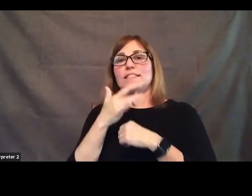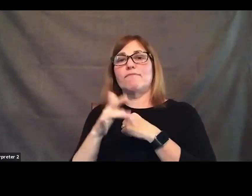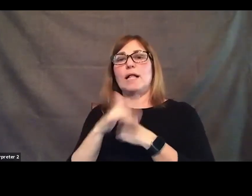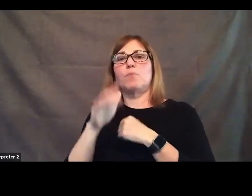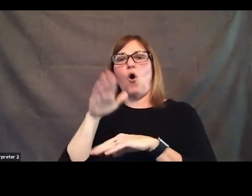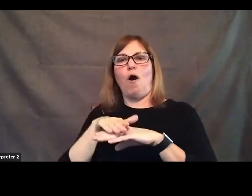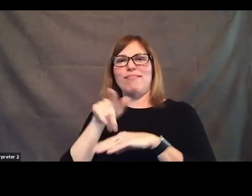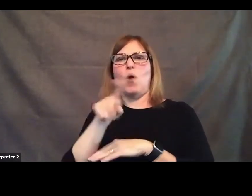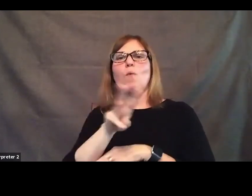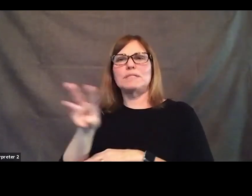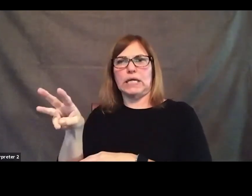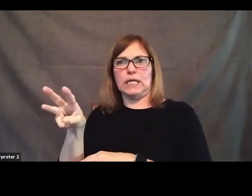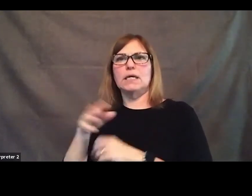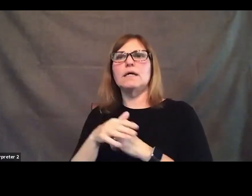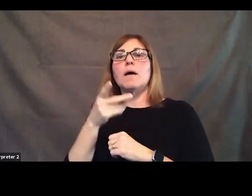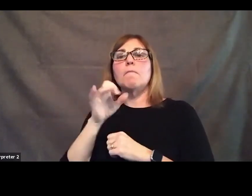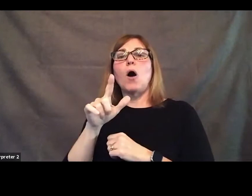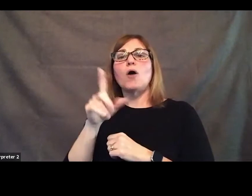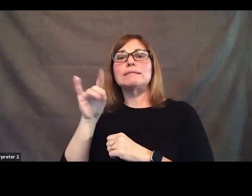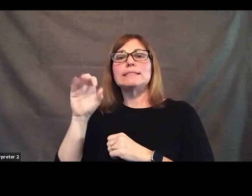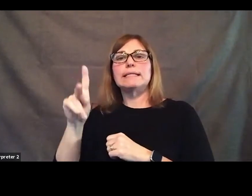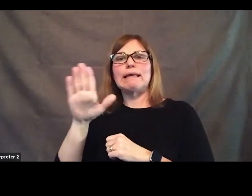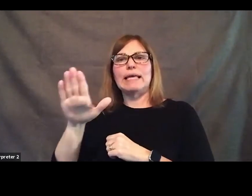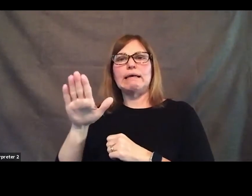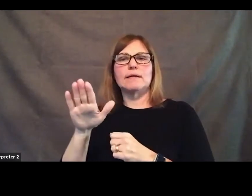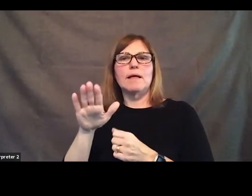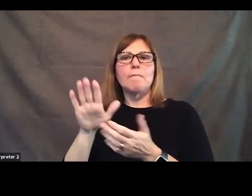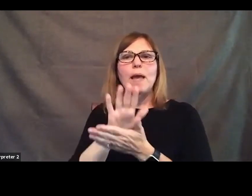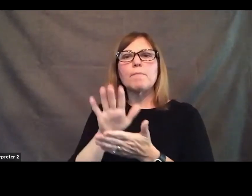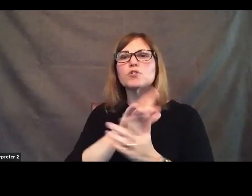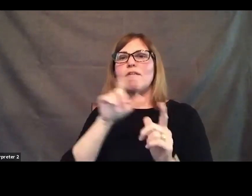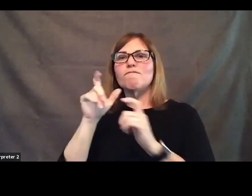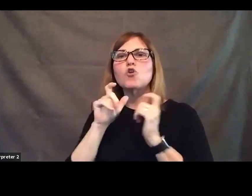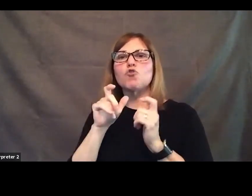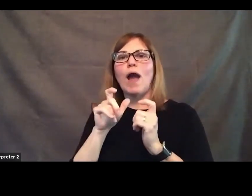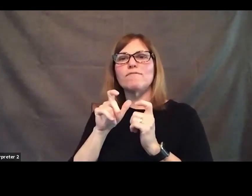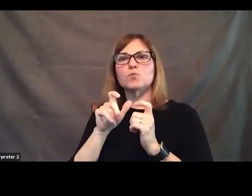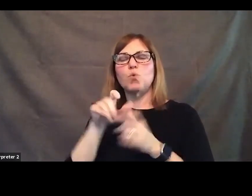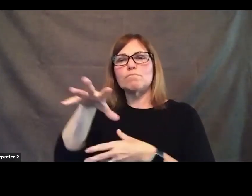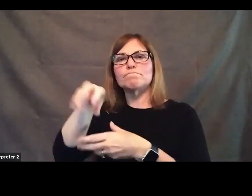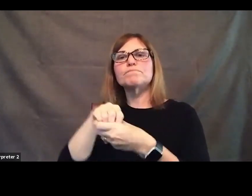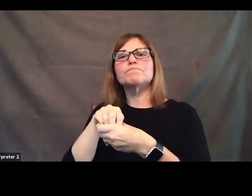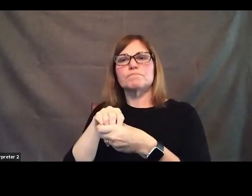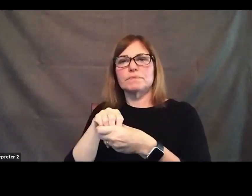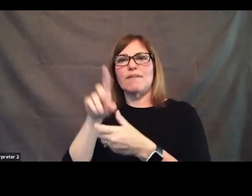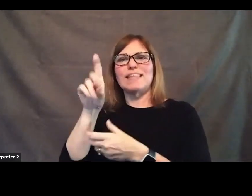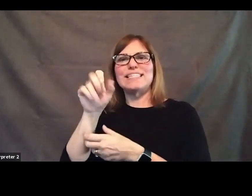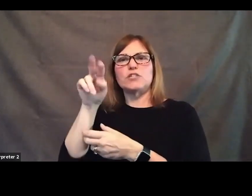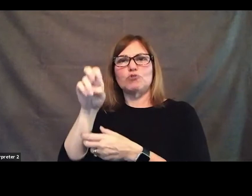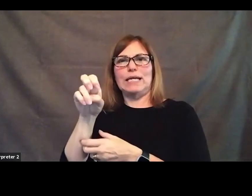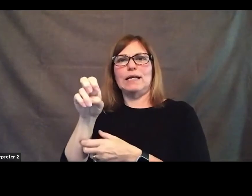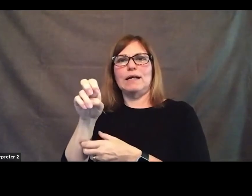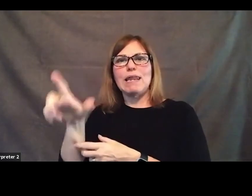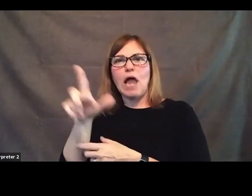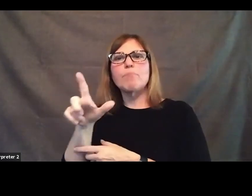consortium's website. Paul Dick's papers and photographs were housed in the collection of the Detry Library and Archives here